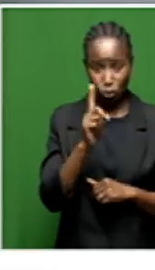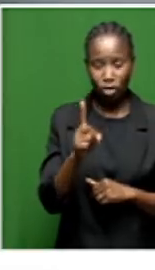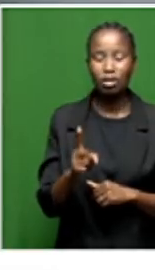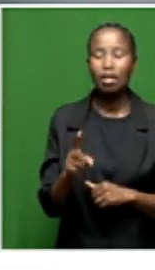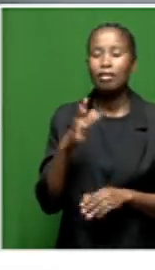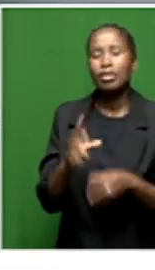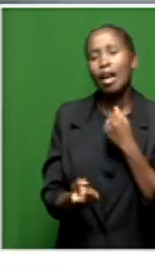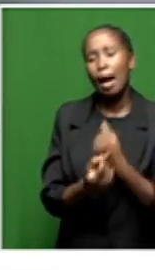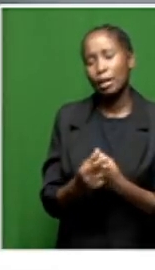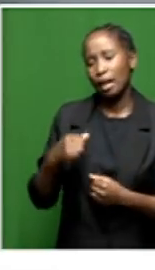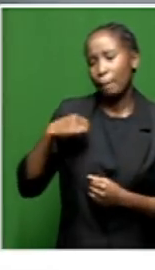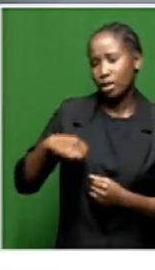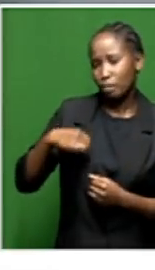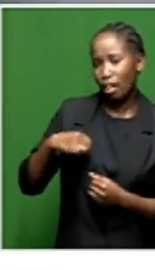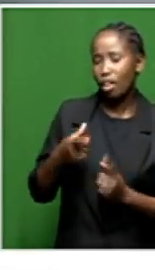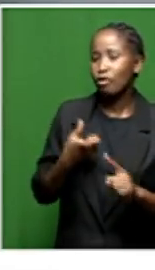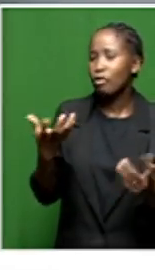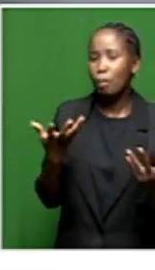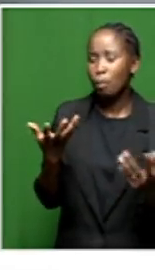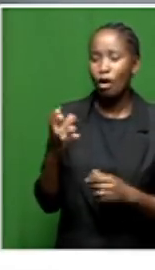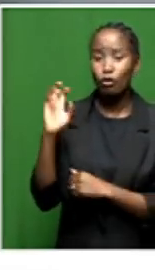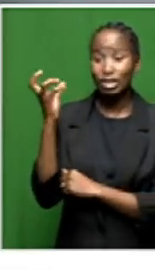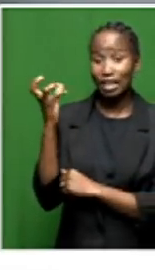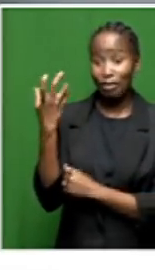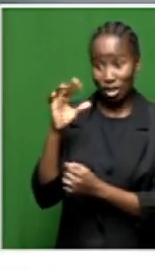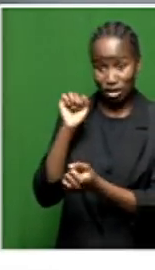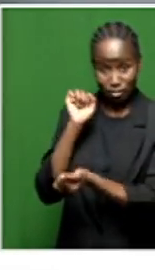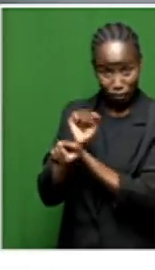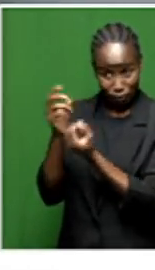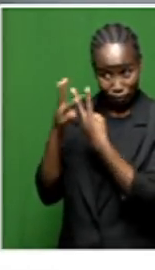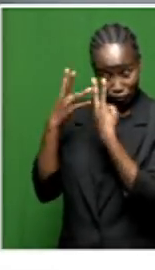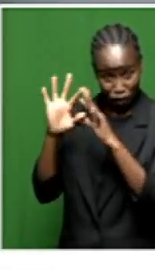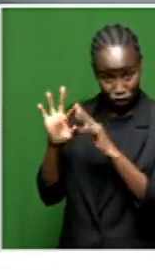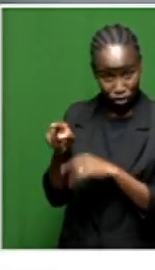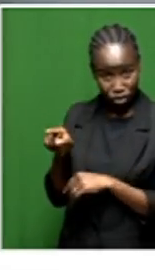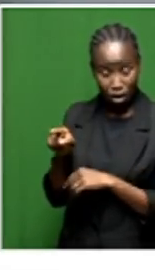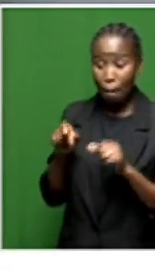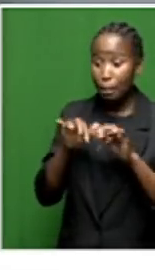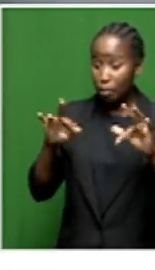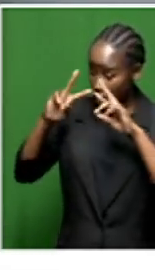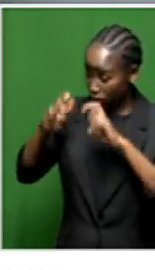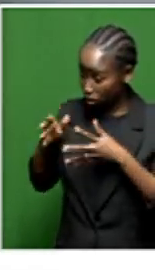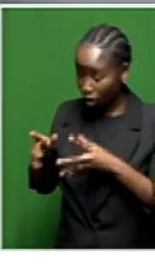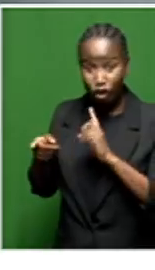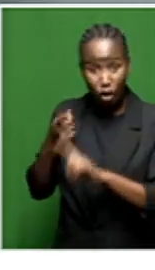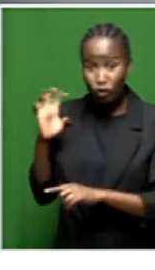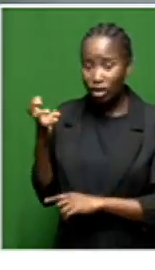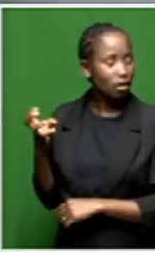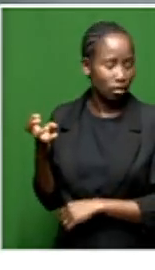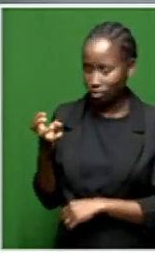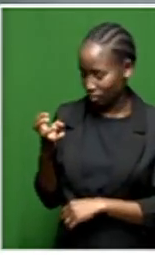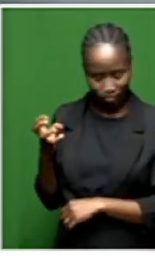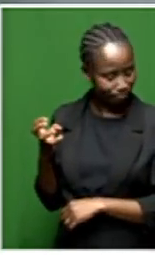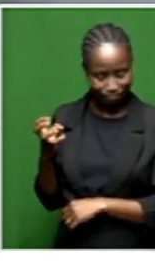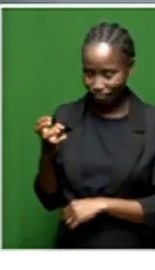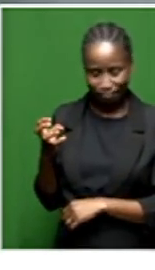done in some municipalities in the Free State, the members that were conducting that are not solely coming from the Free State.